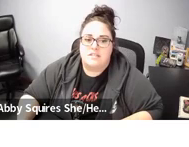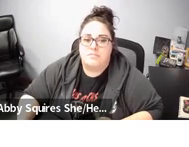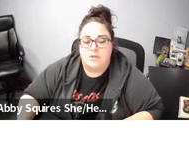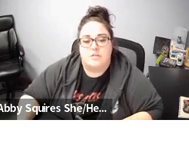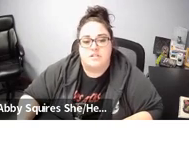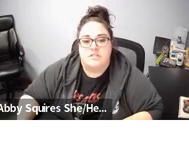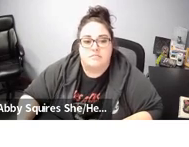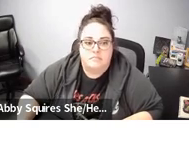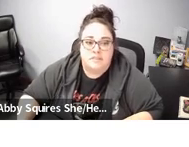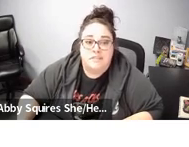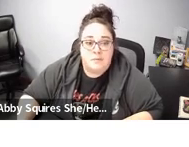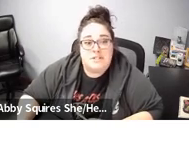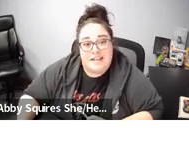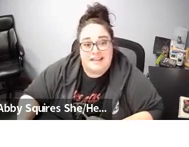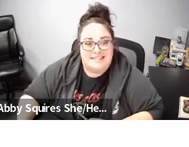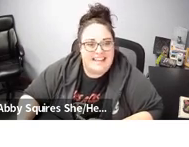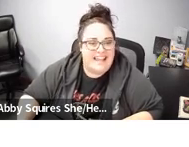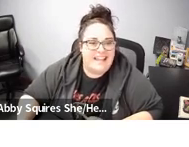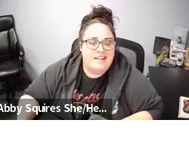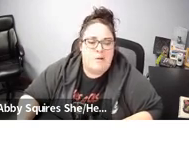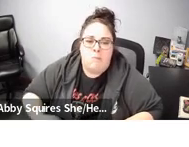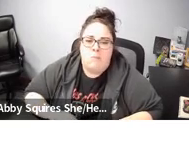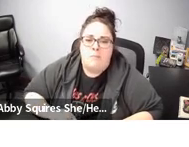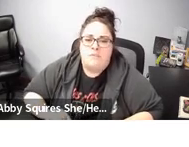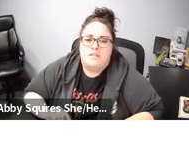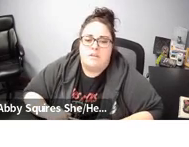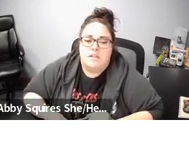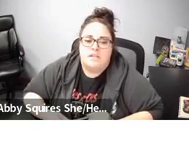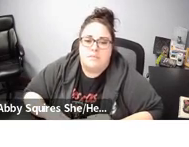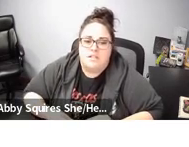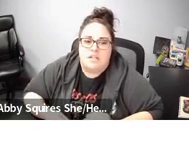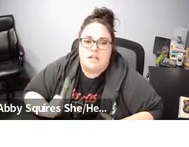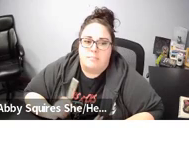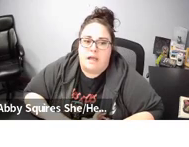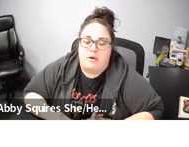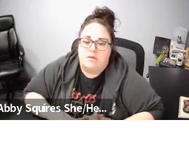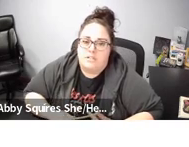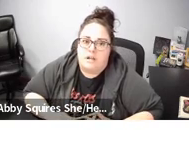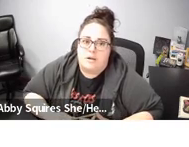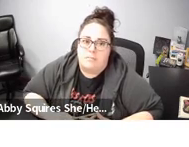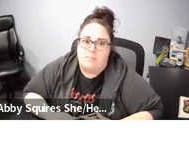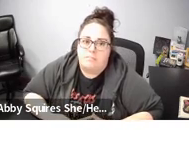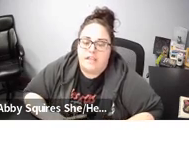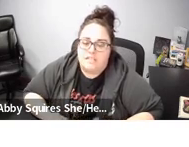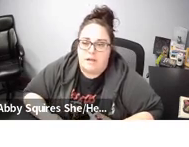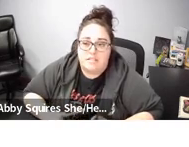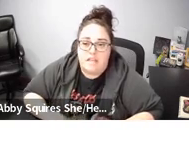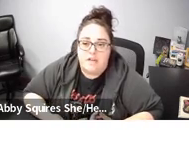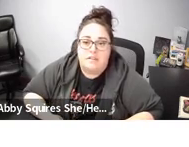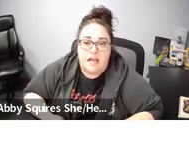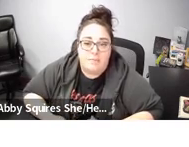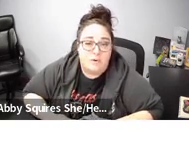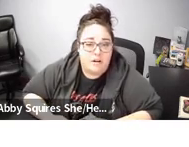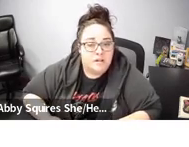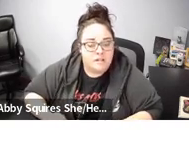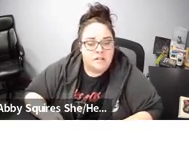but some do, which is nice. And something to mention about Xbox, they have